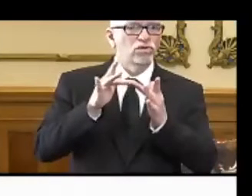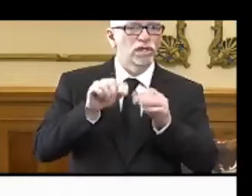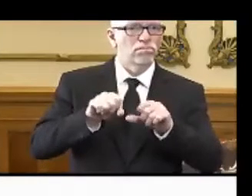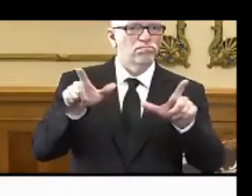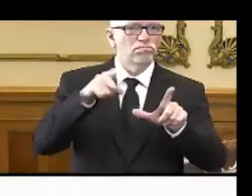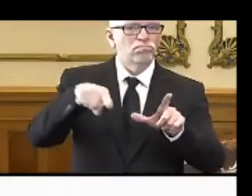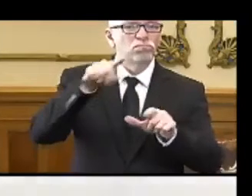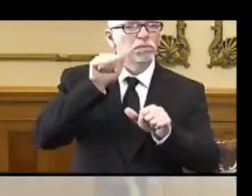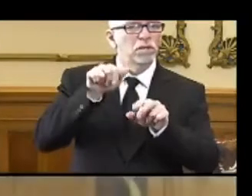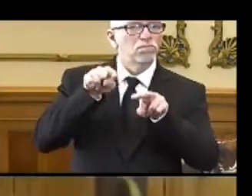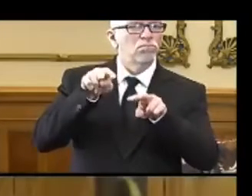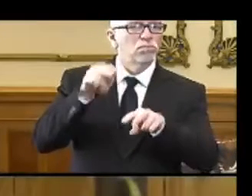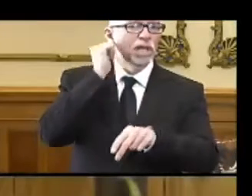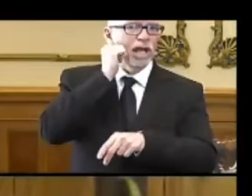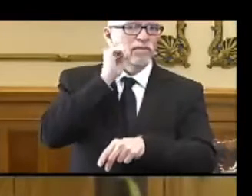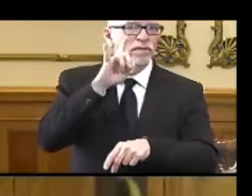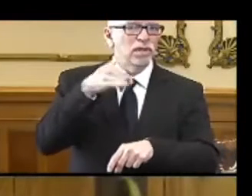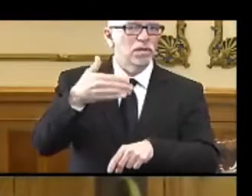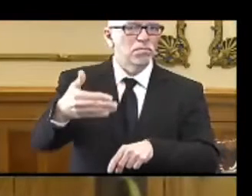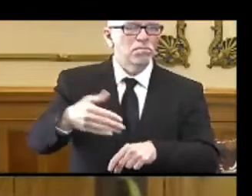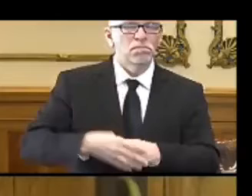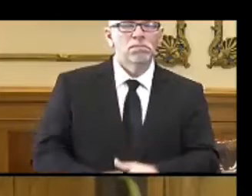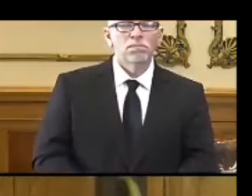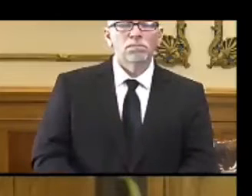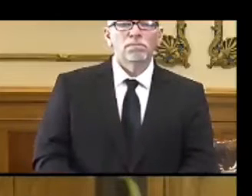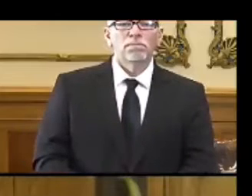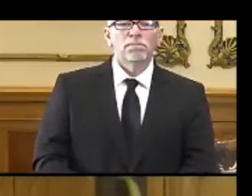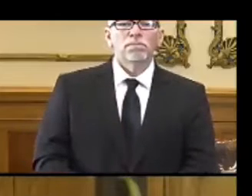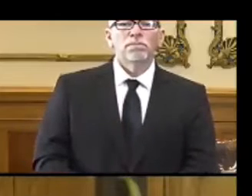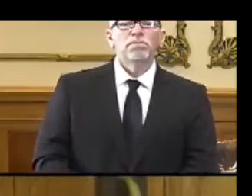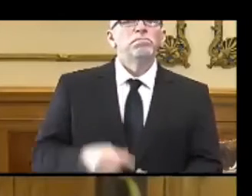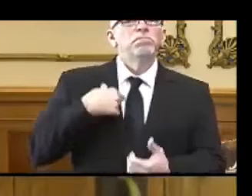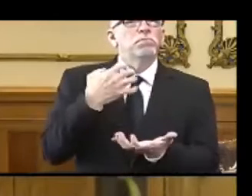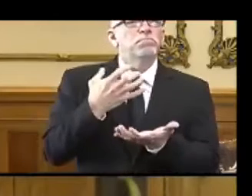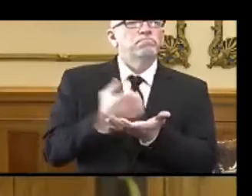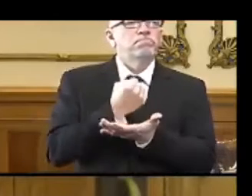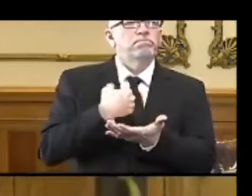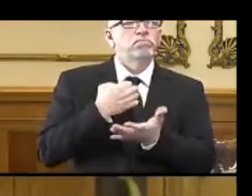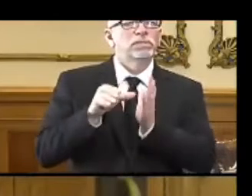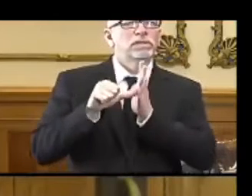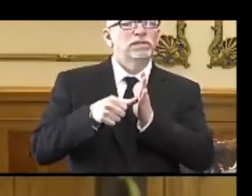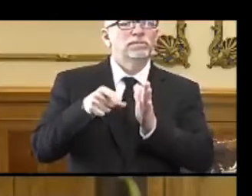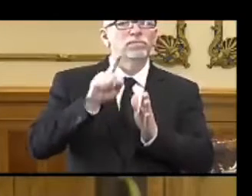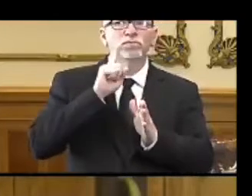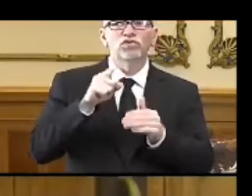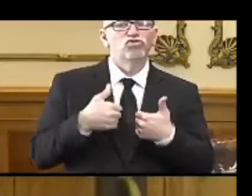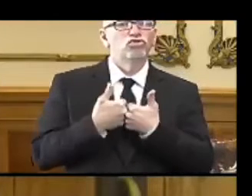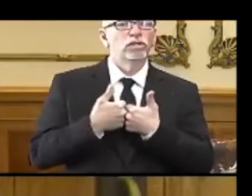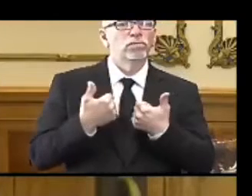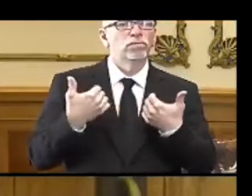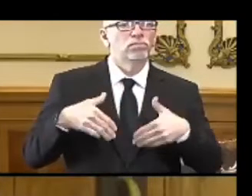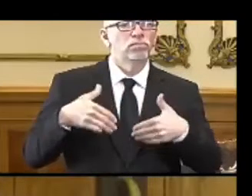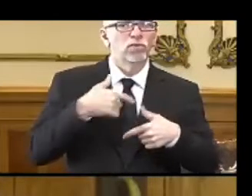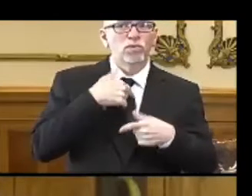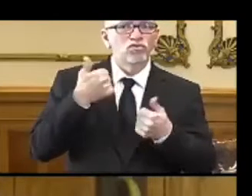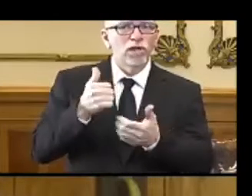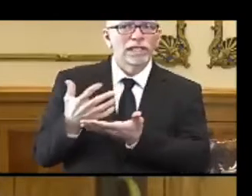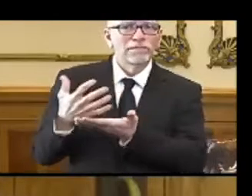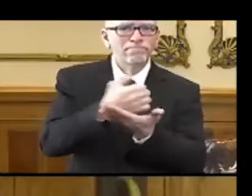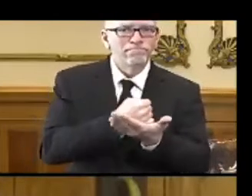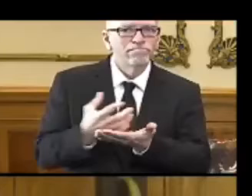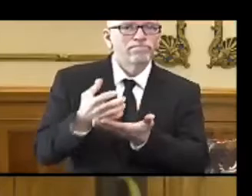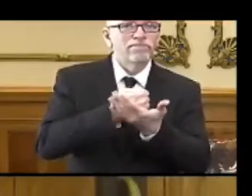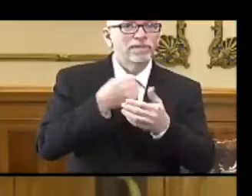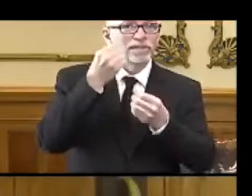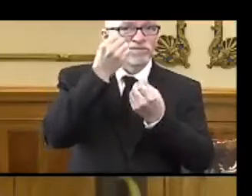you to follow on a daily basis. I want to take a moment to reiterate how challenging it is to capture data every